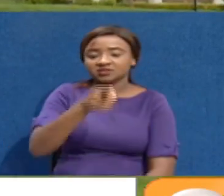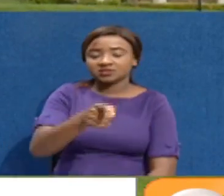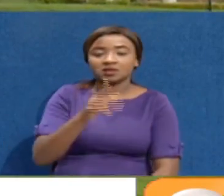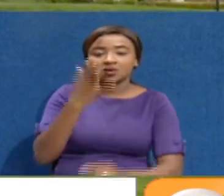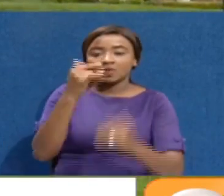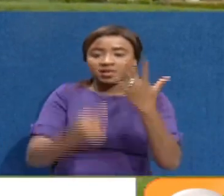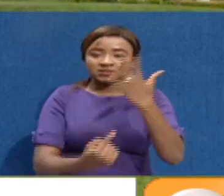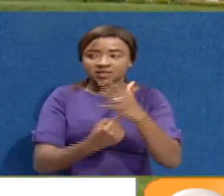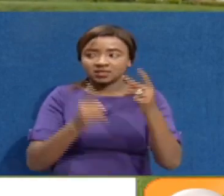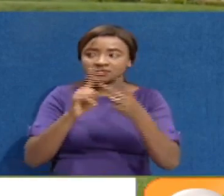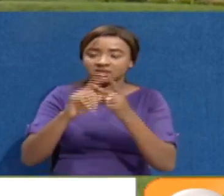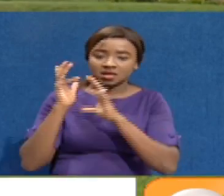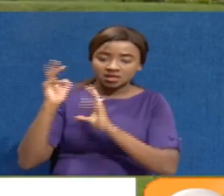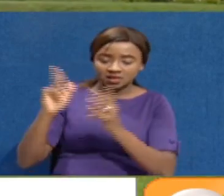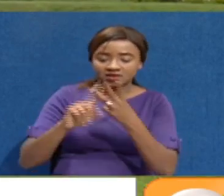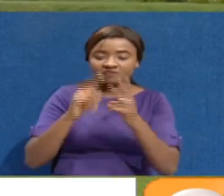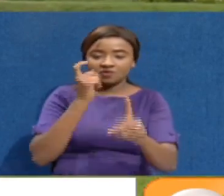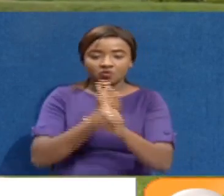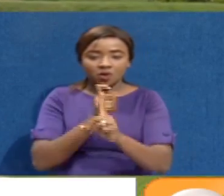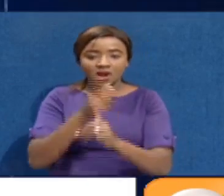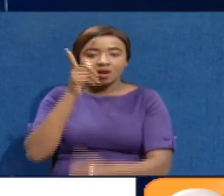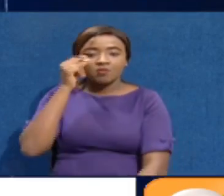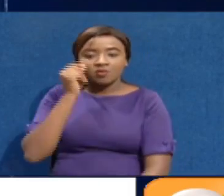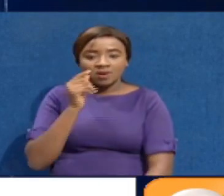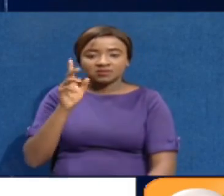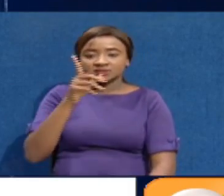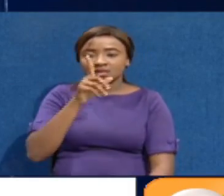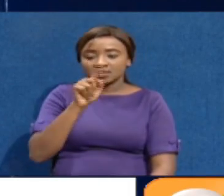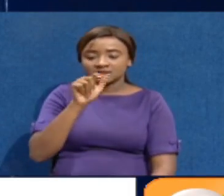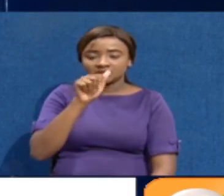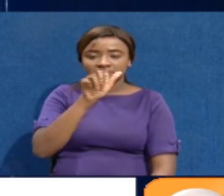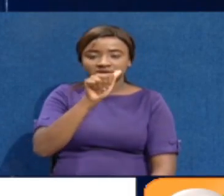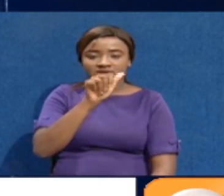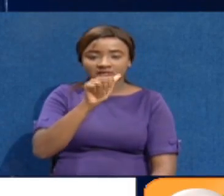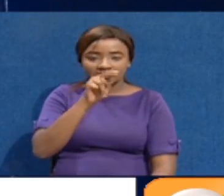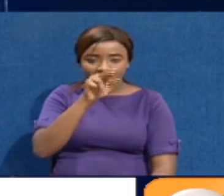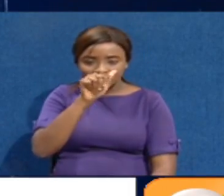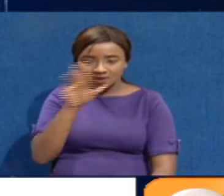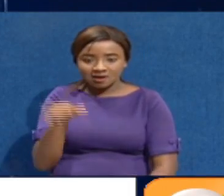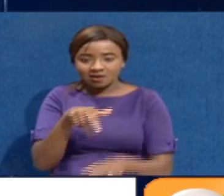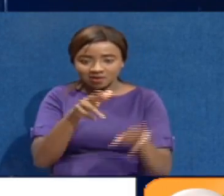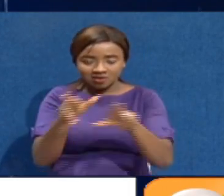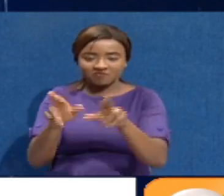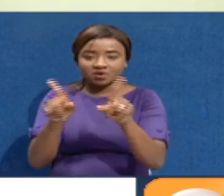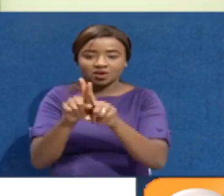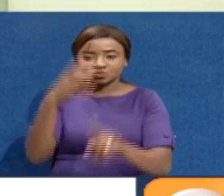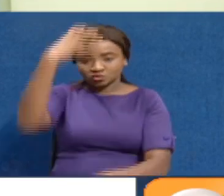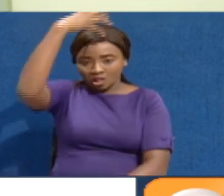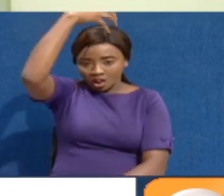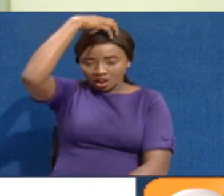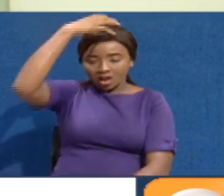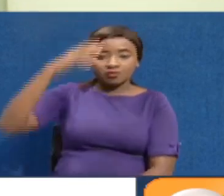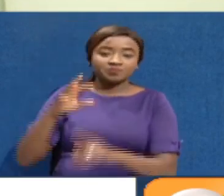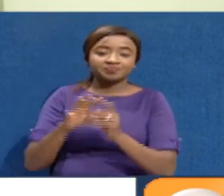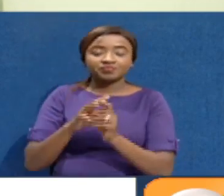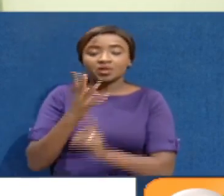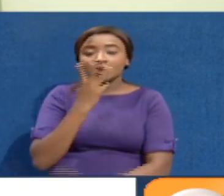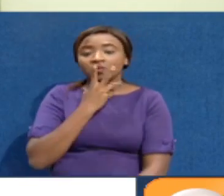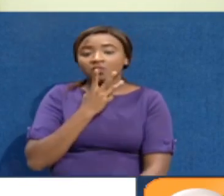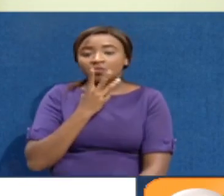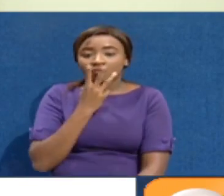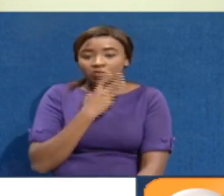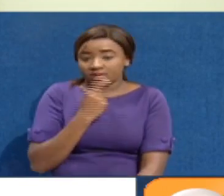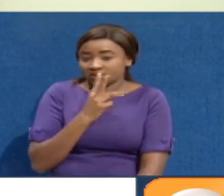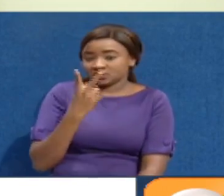Kwale, Mombasa, Tana River and Lamu. And on the 21st January, Wednesday, 2 asymptomatic persons infected with the South African